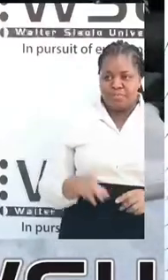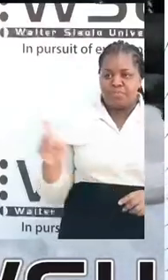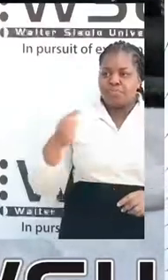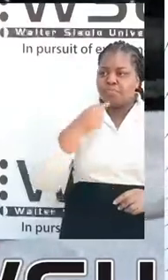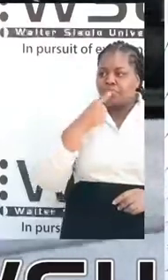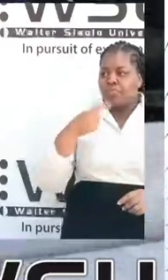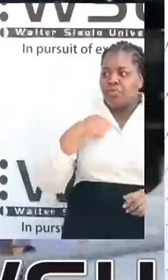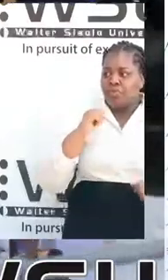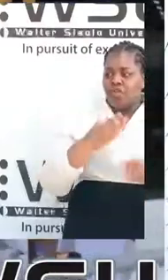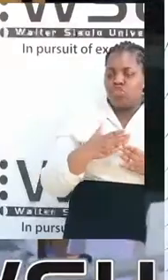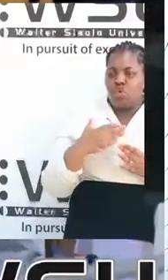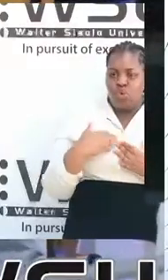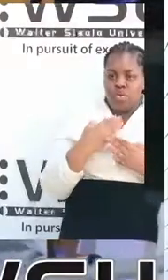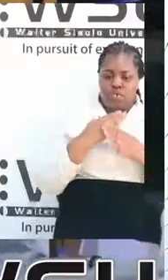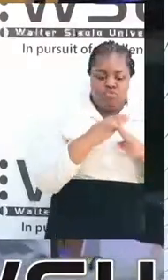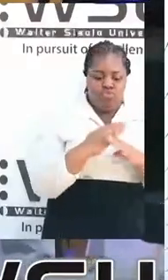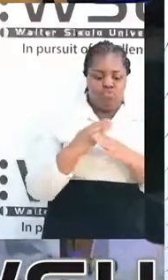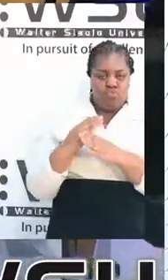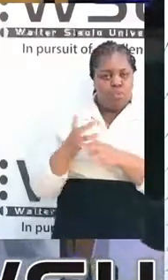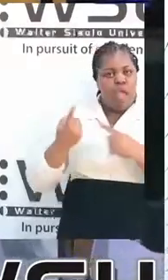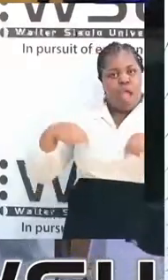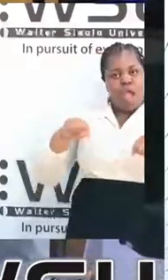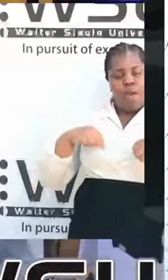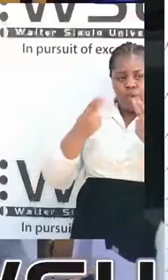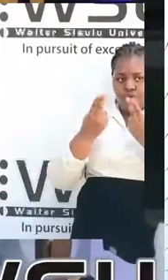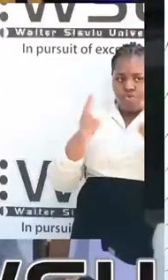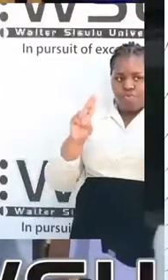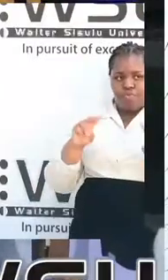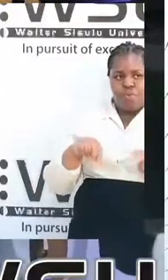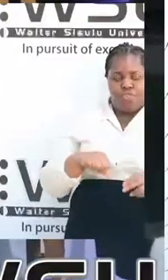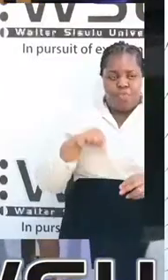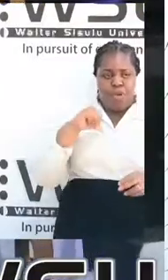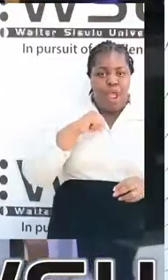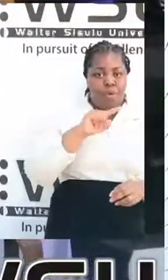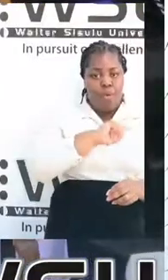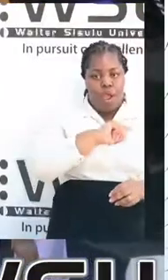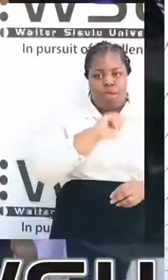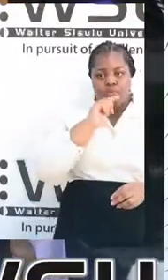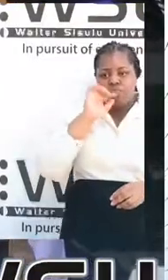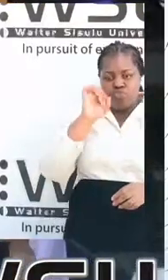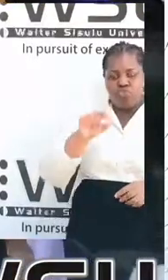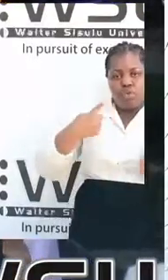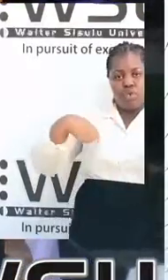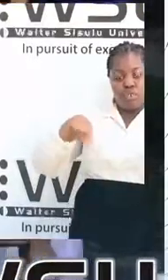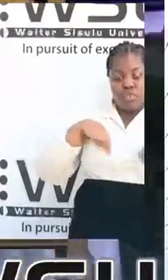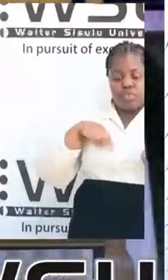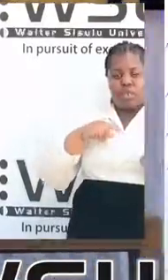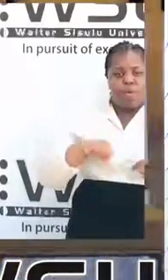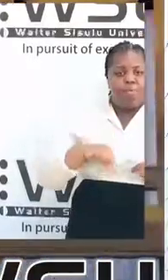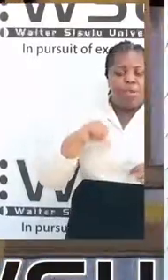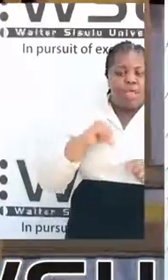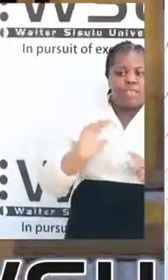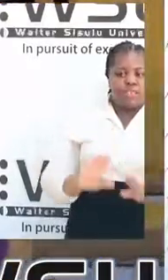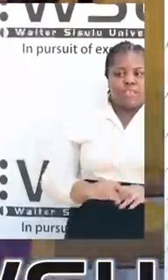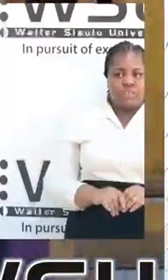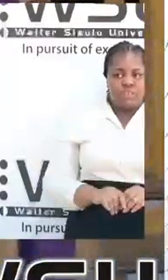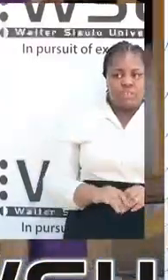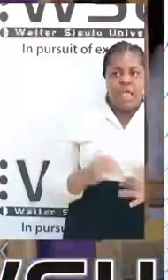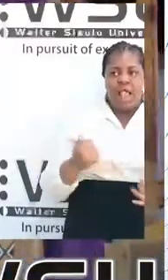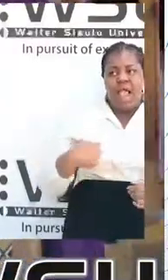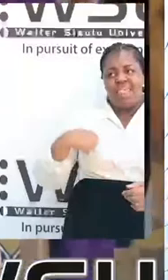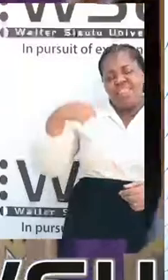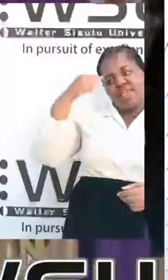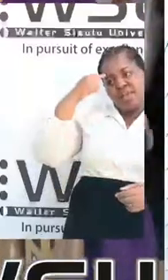said we need to defend our institution with all the pride, because it is indeed our pride. I